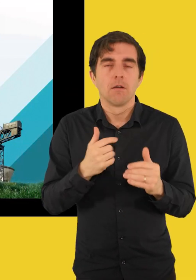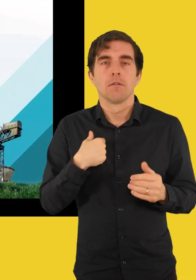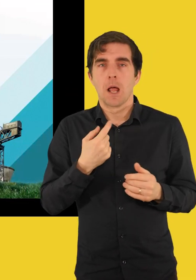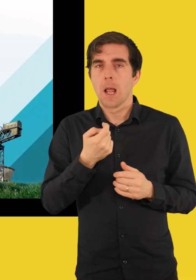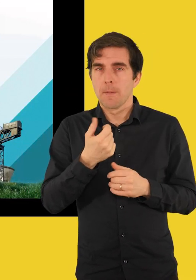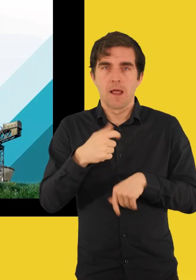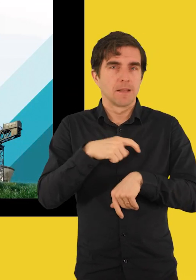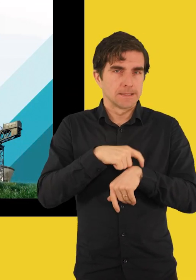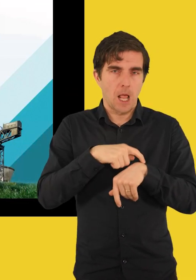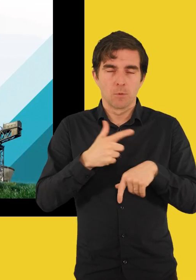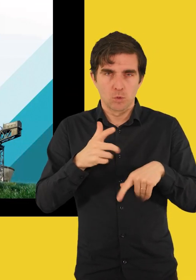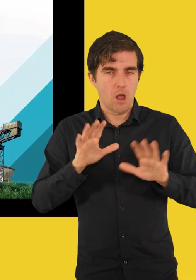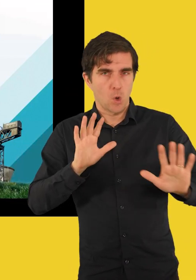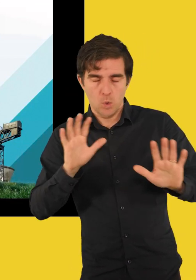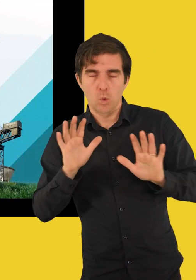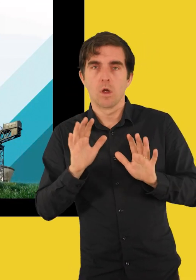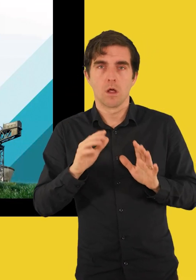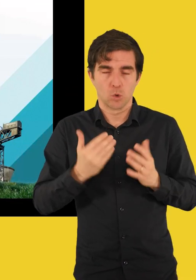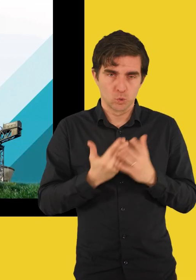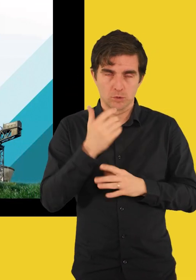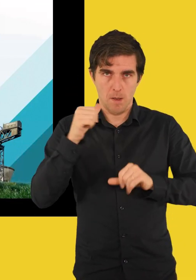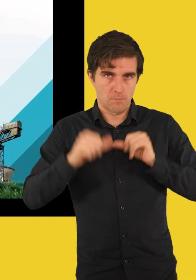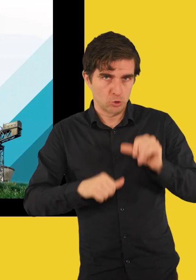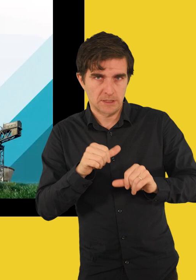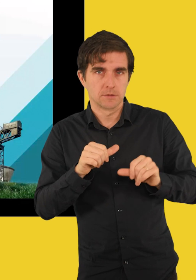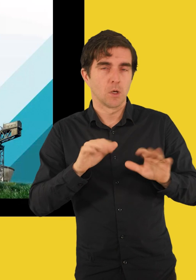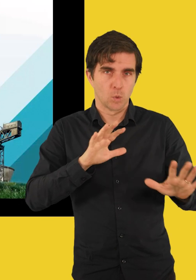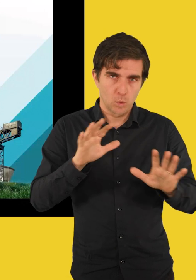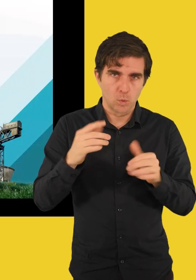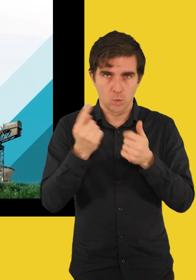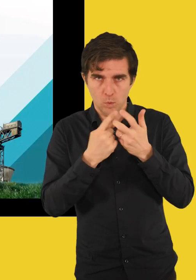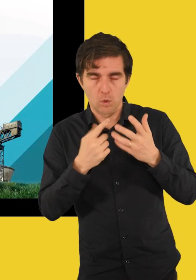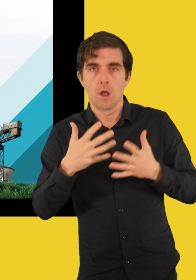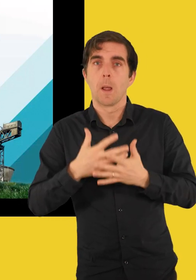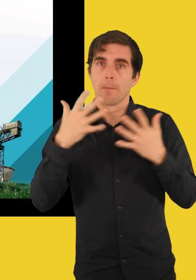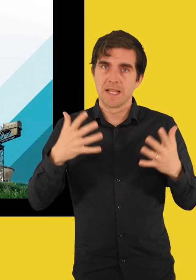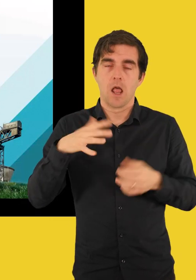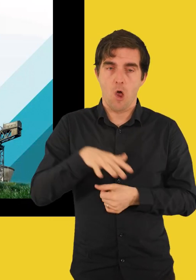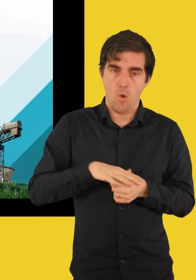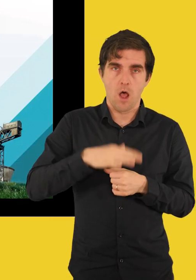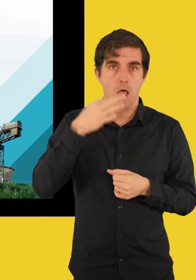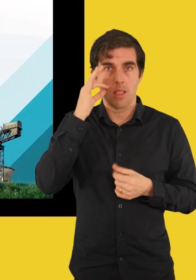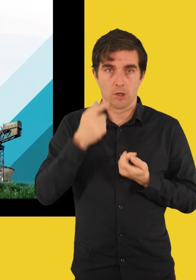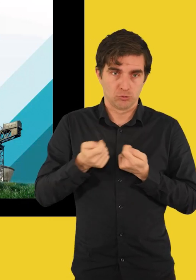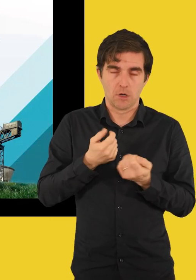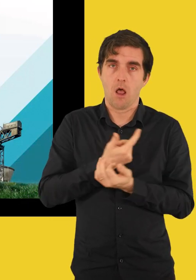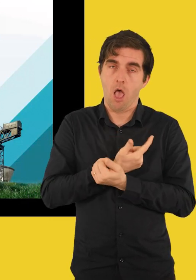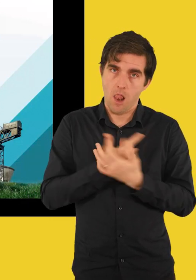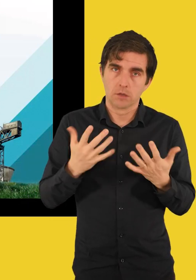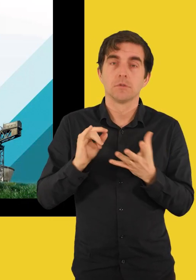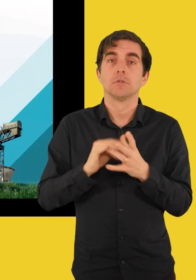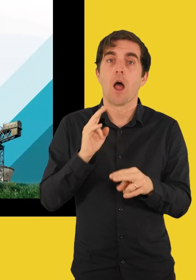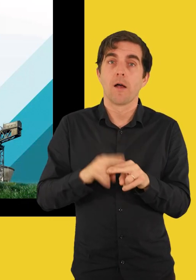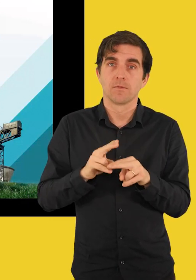of all, it's taken quite a bit of time to embed this new process within what is quite a big local authority, a lot of